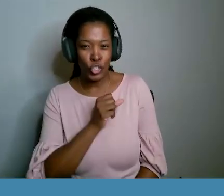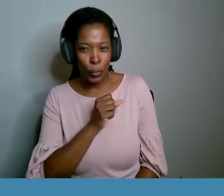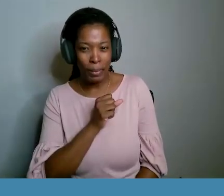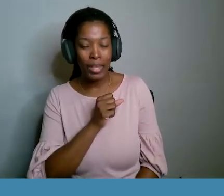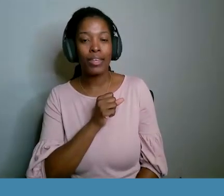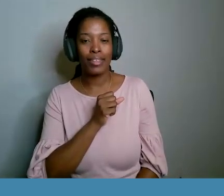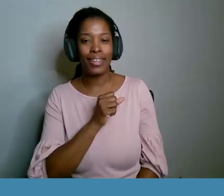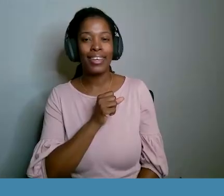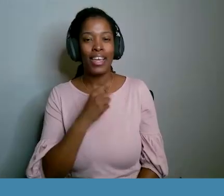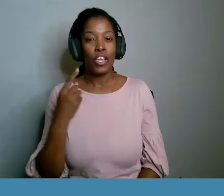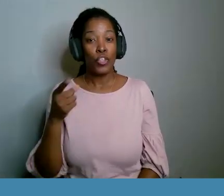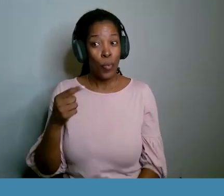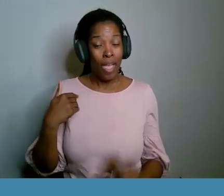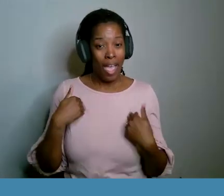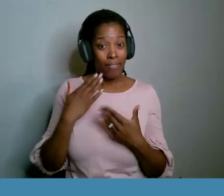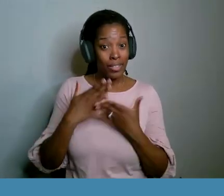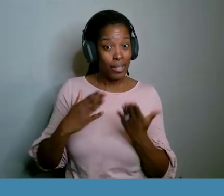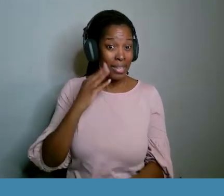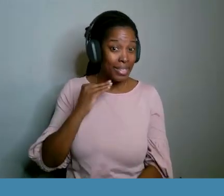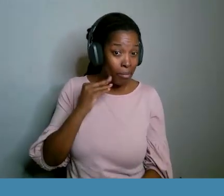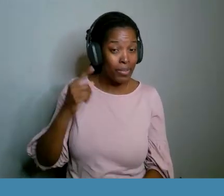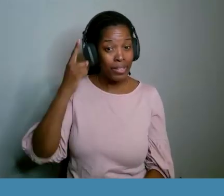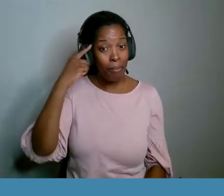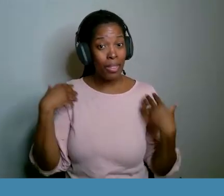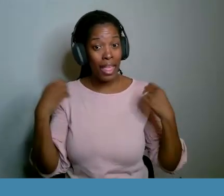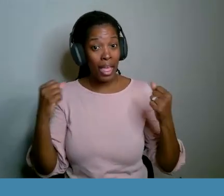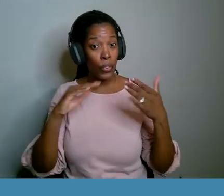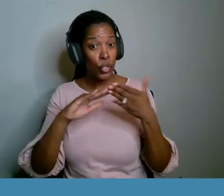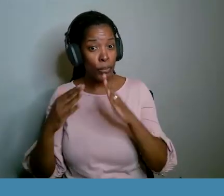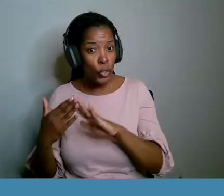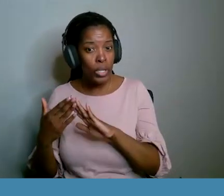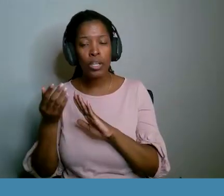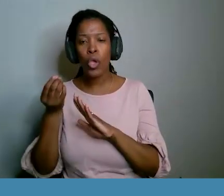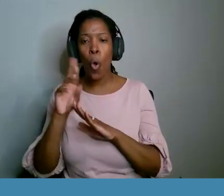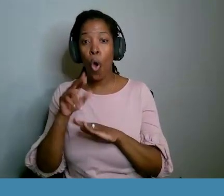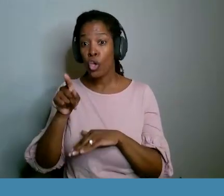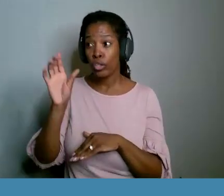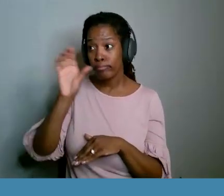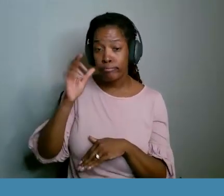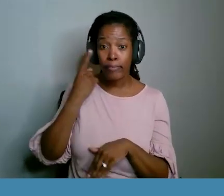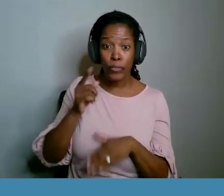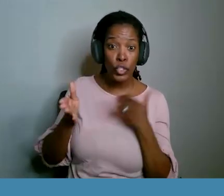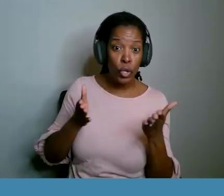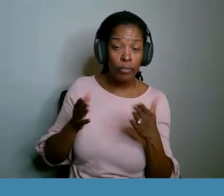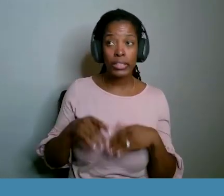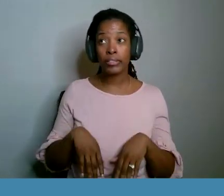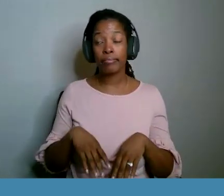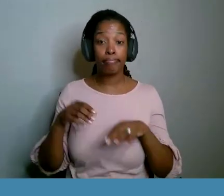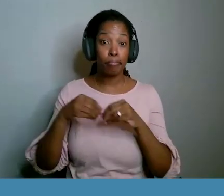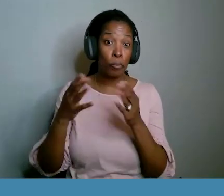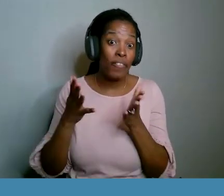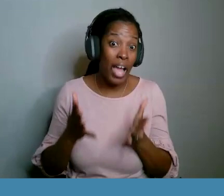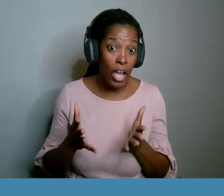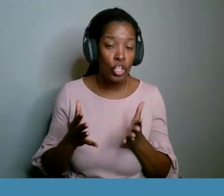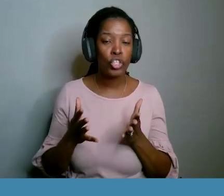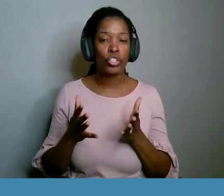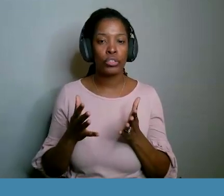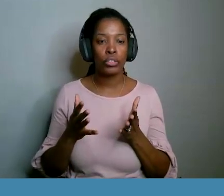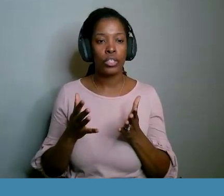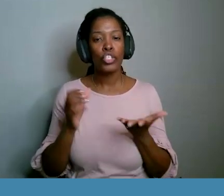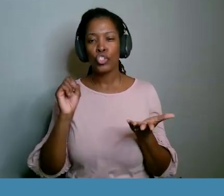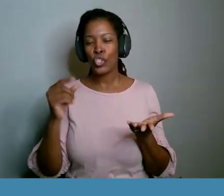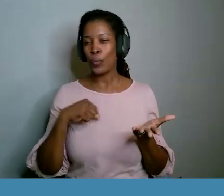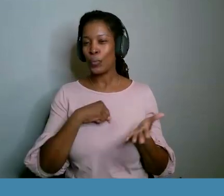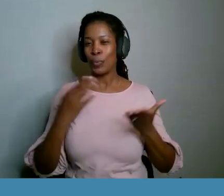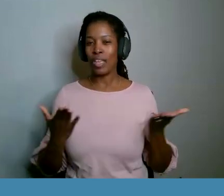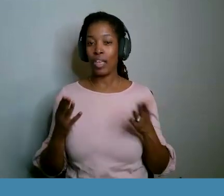have experience in the mental health community, or trying to find services and providers, and so we're